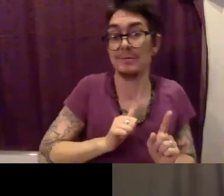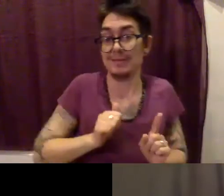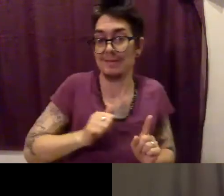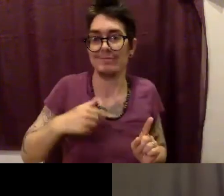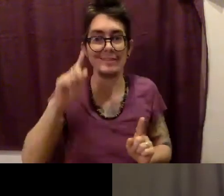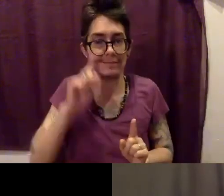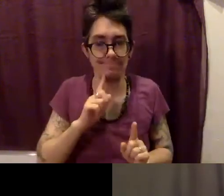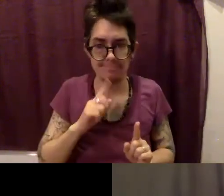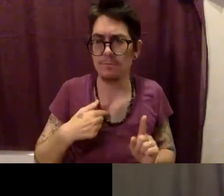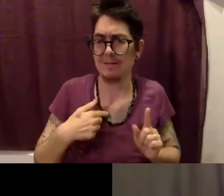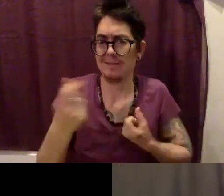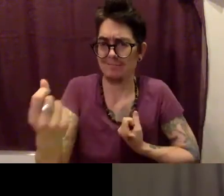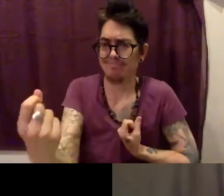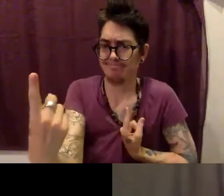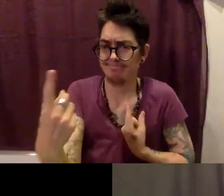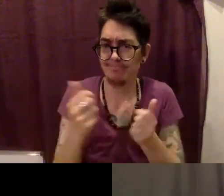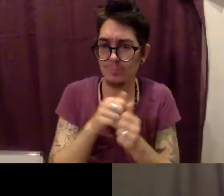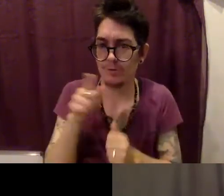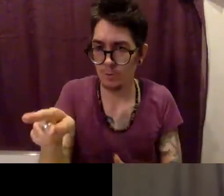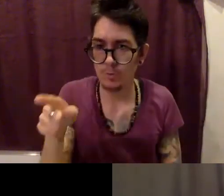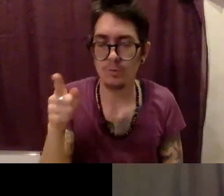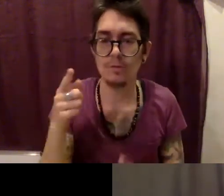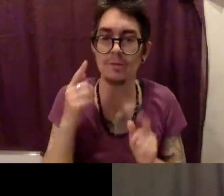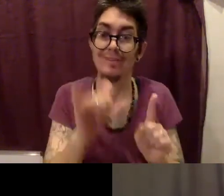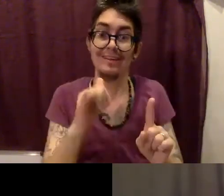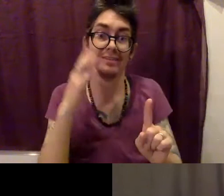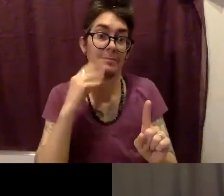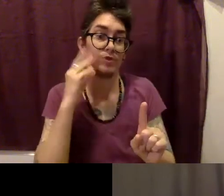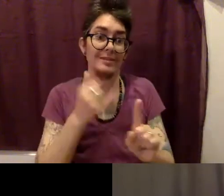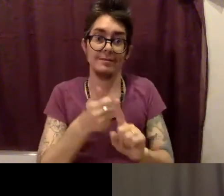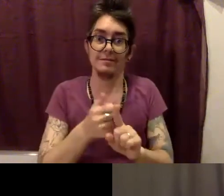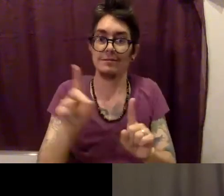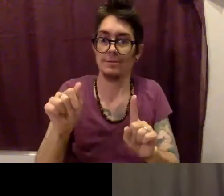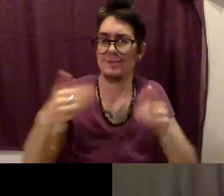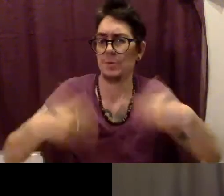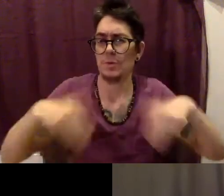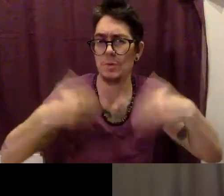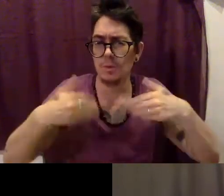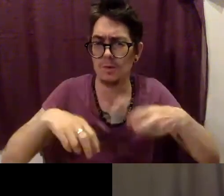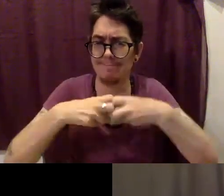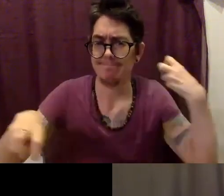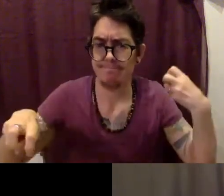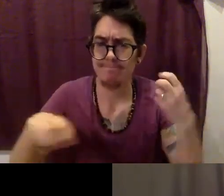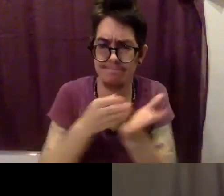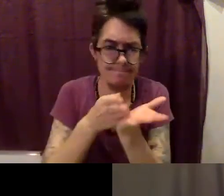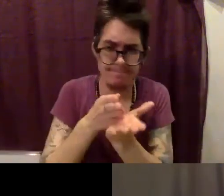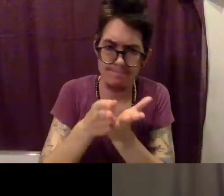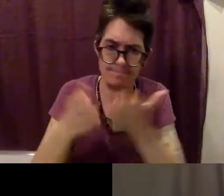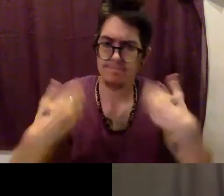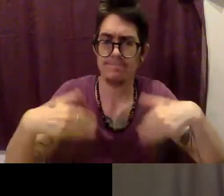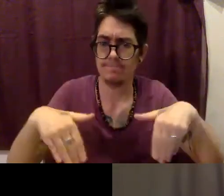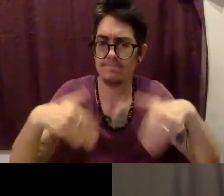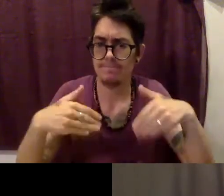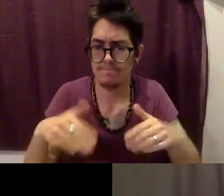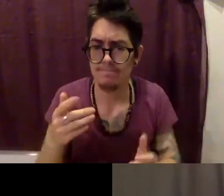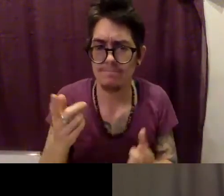me disabled. But I see myself as a deaf person. So I empathize with you. And that experience of having a disability or